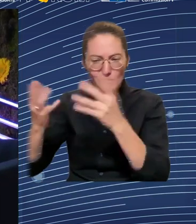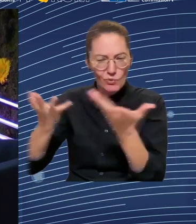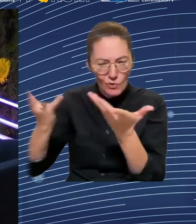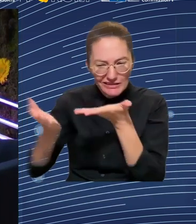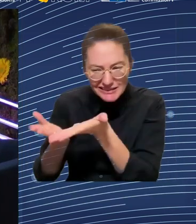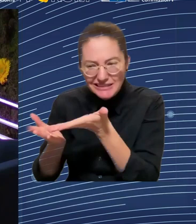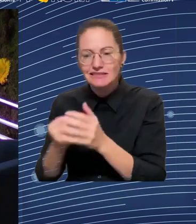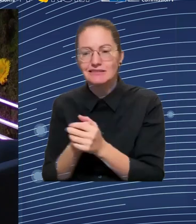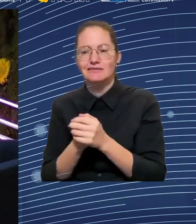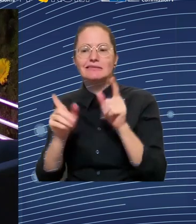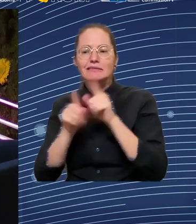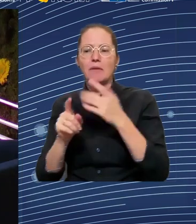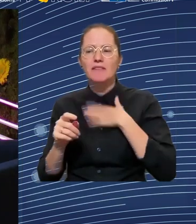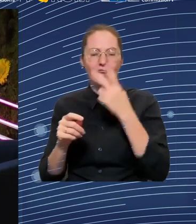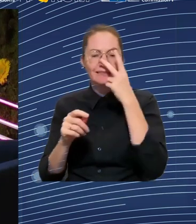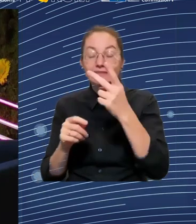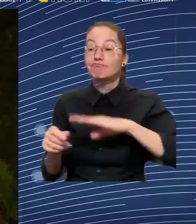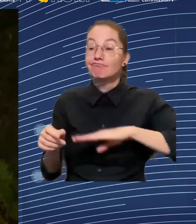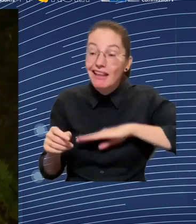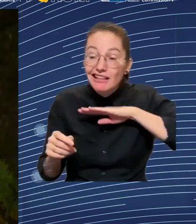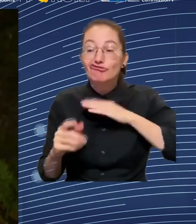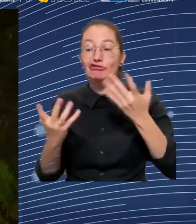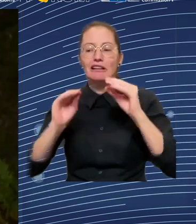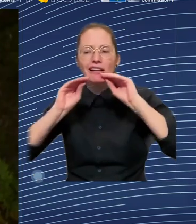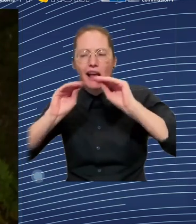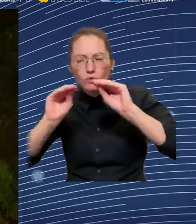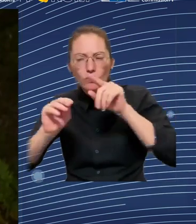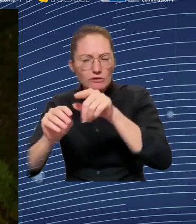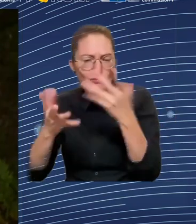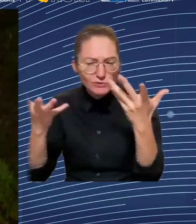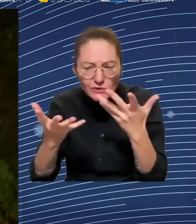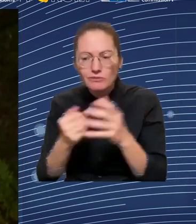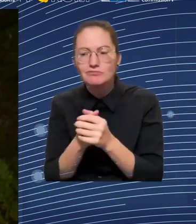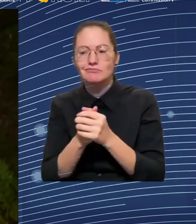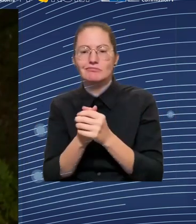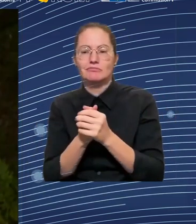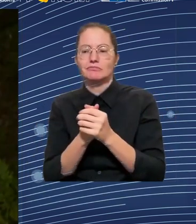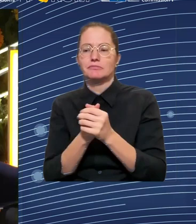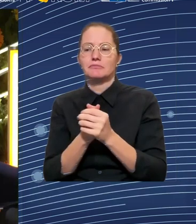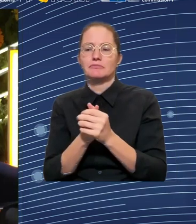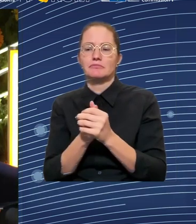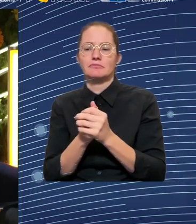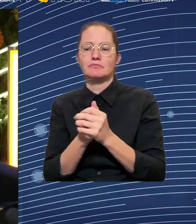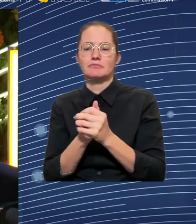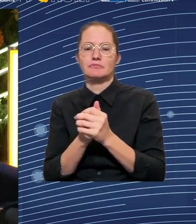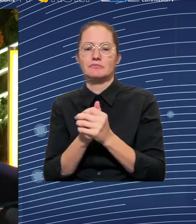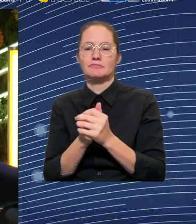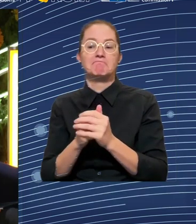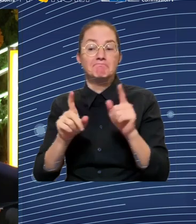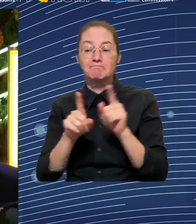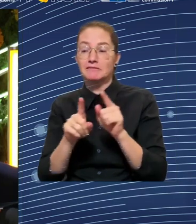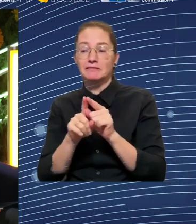So, or maybe in some, but not in the ones that we need for these kind of labor market decompositions, sadly.